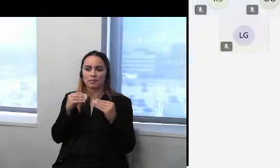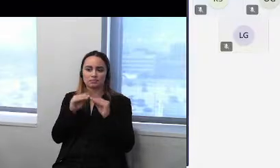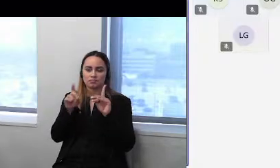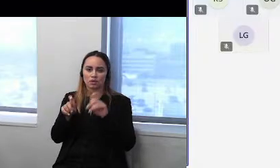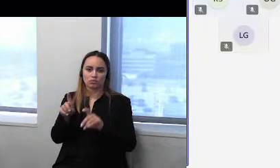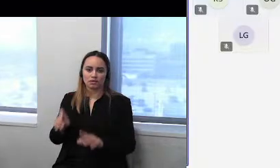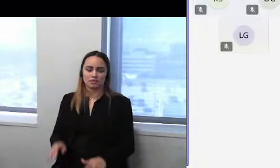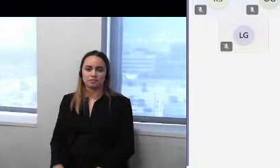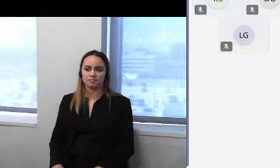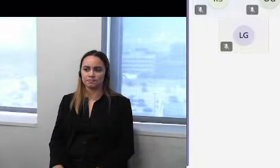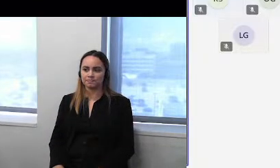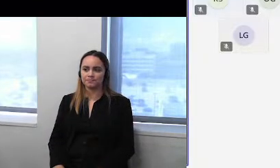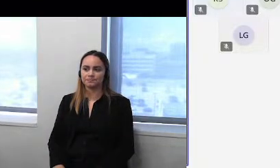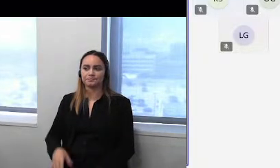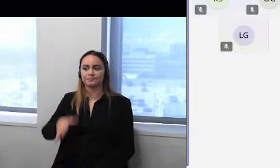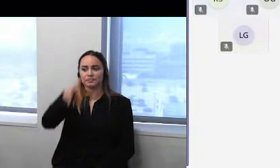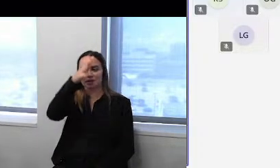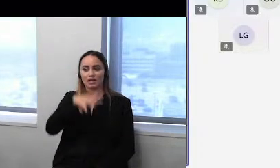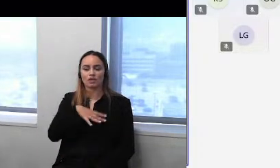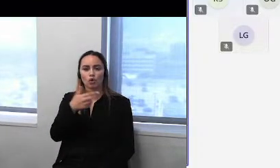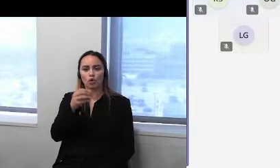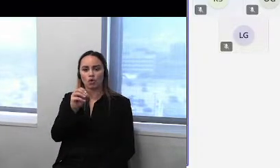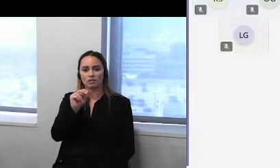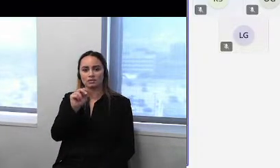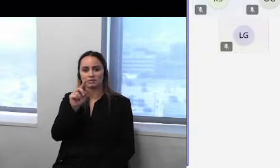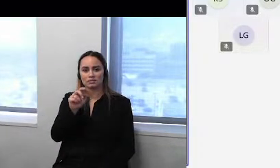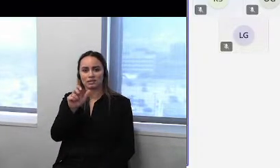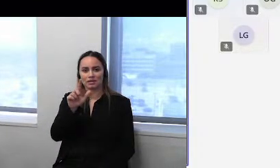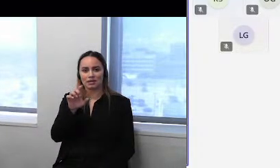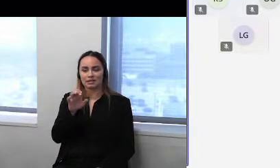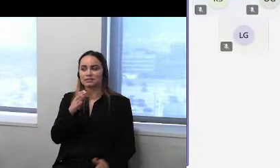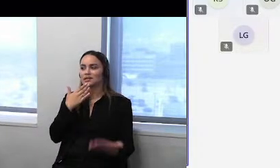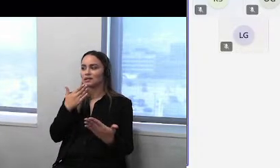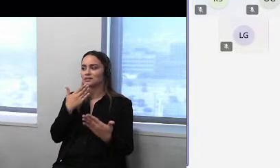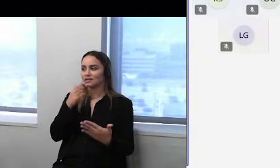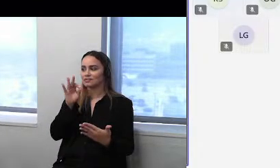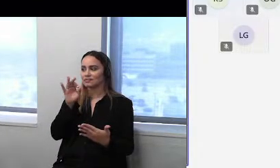Mr. Gonzalez. Thank you, Mr. Fernandez.